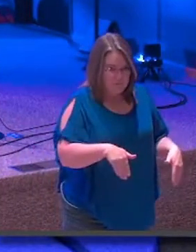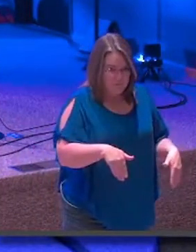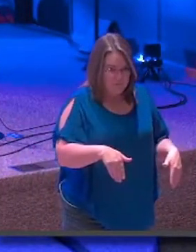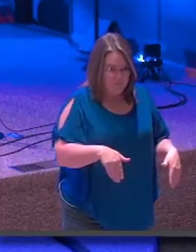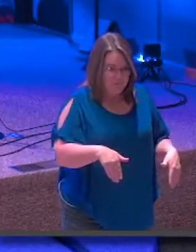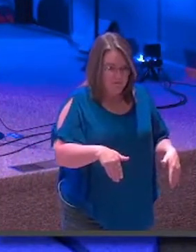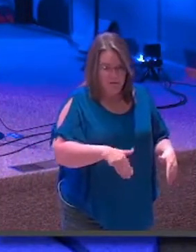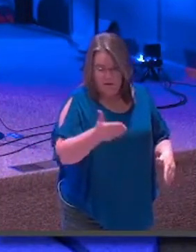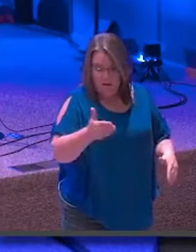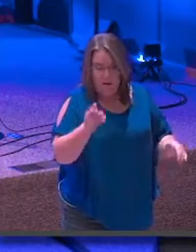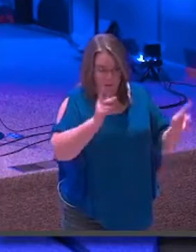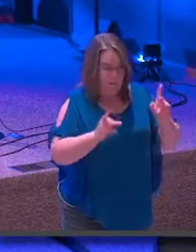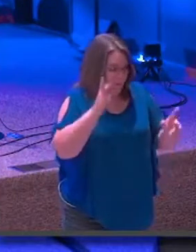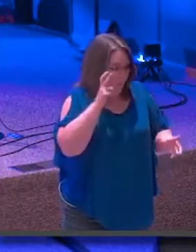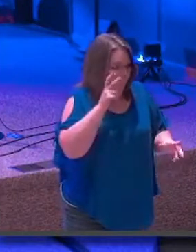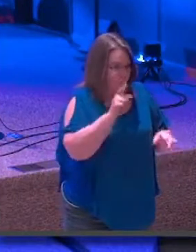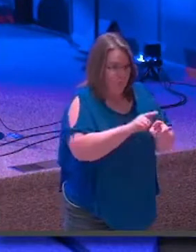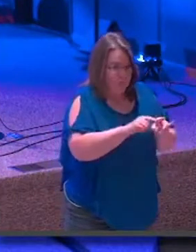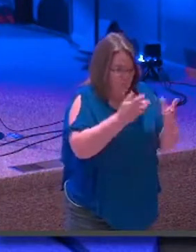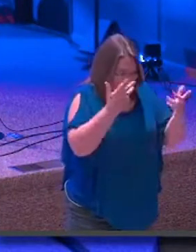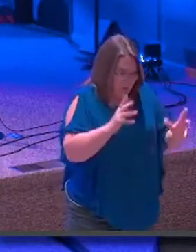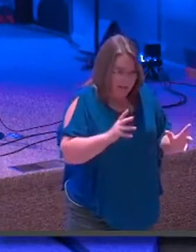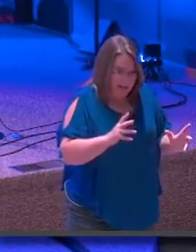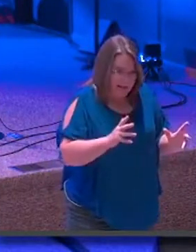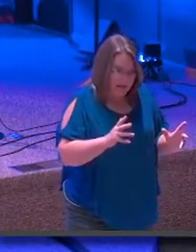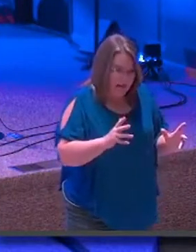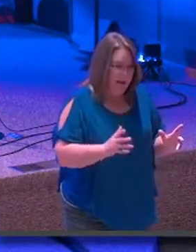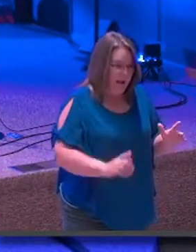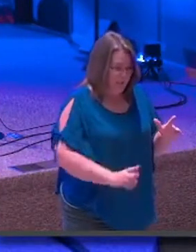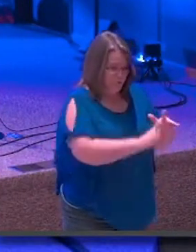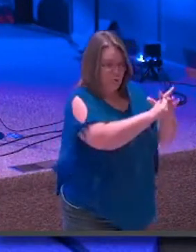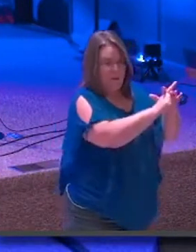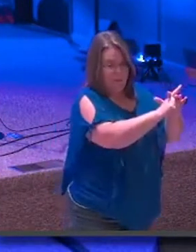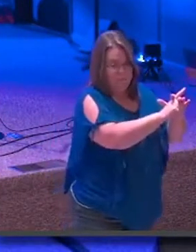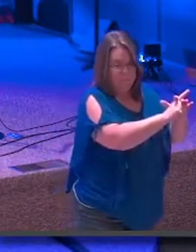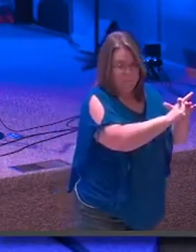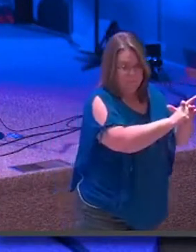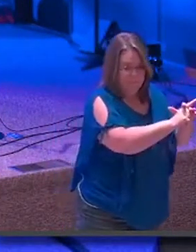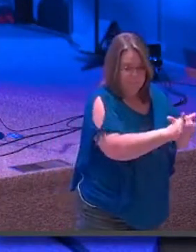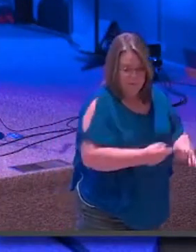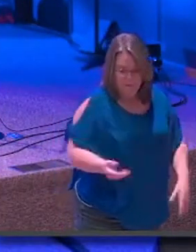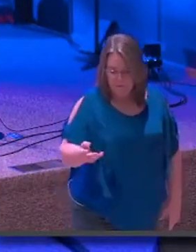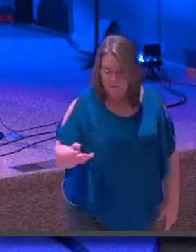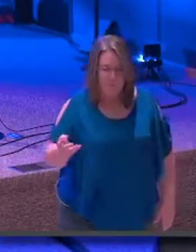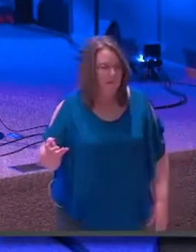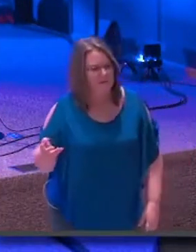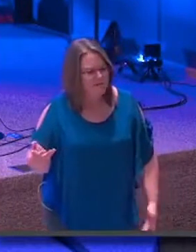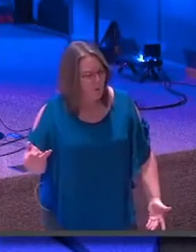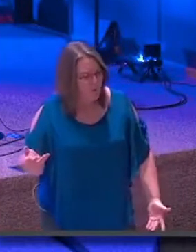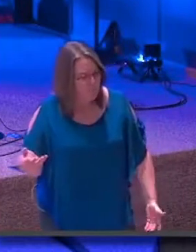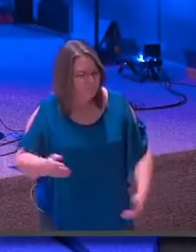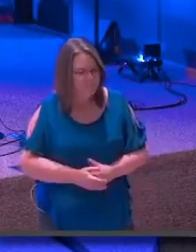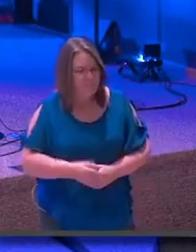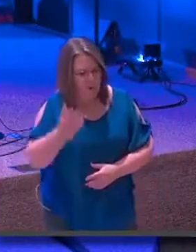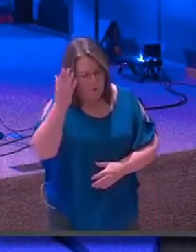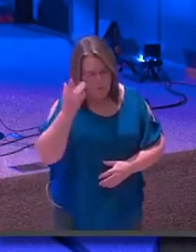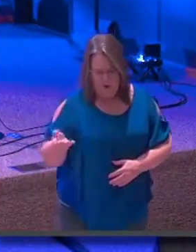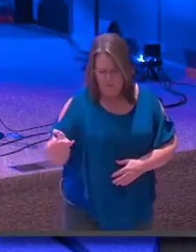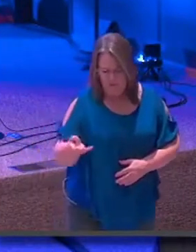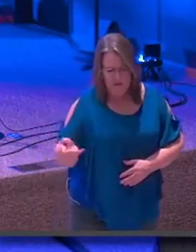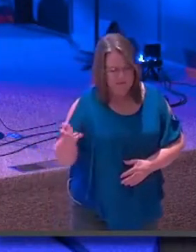people had heard that already and had already showed up. And so these four were late. Why? Why were these four